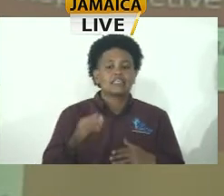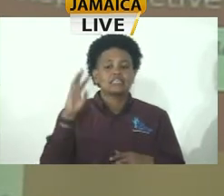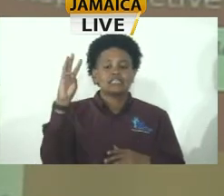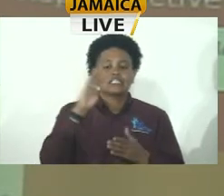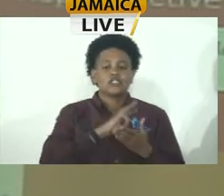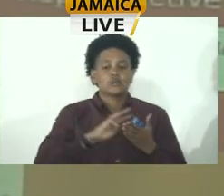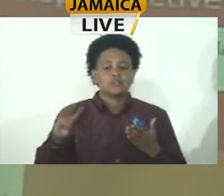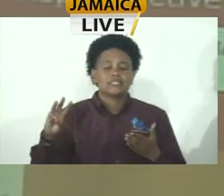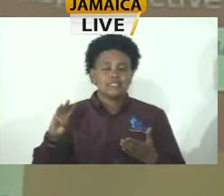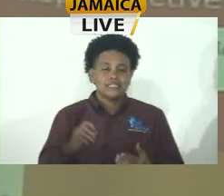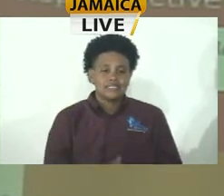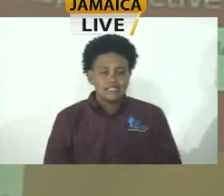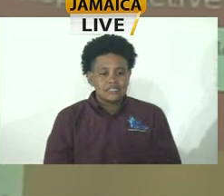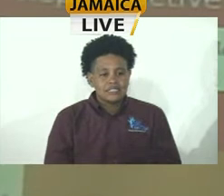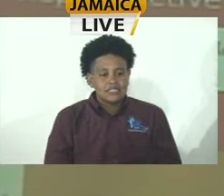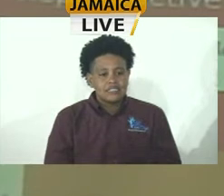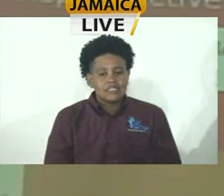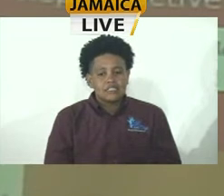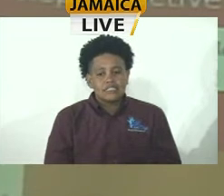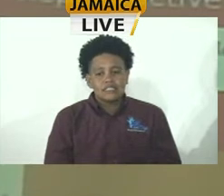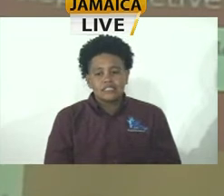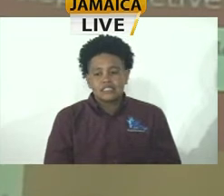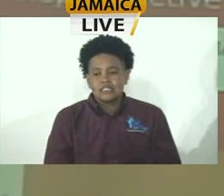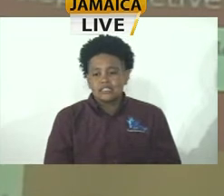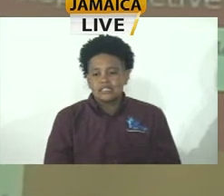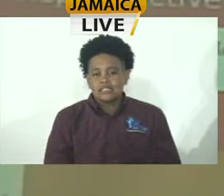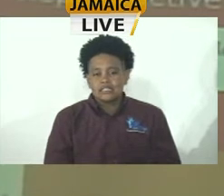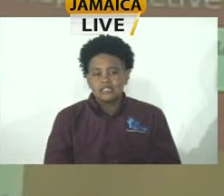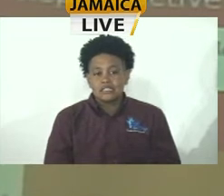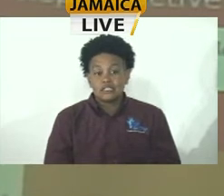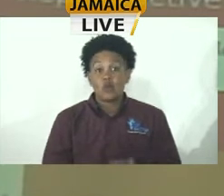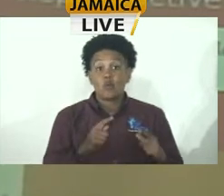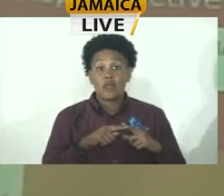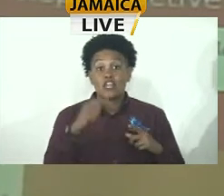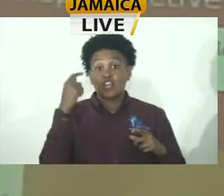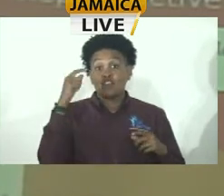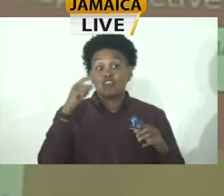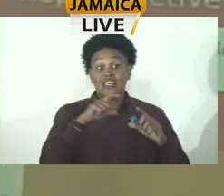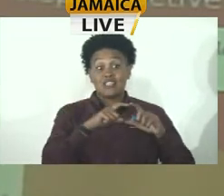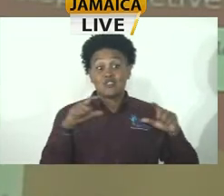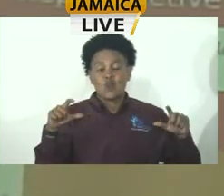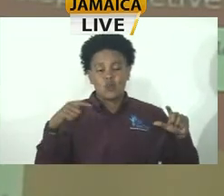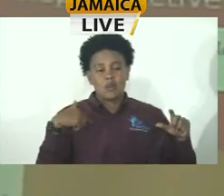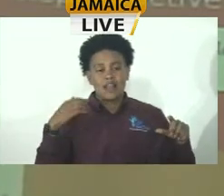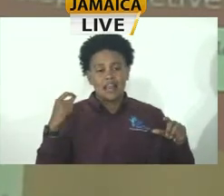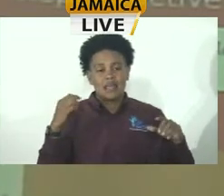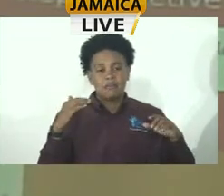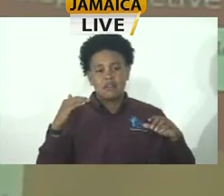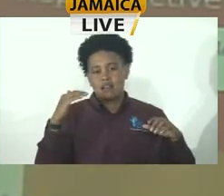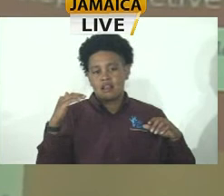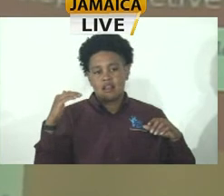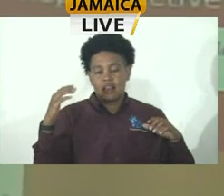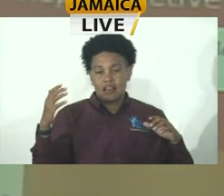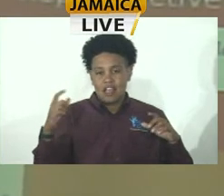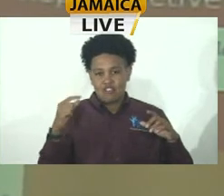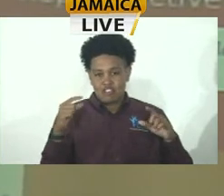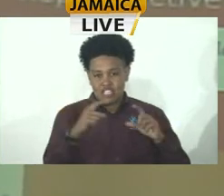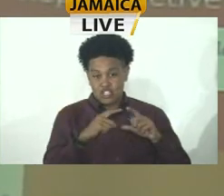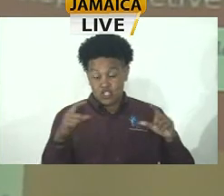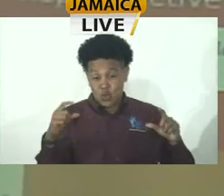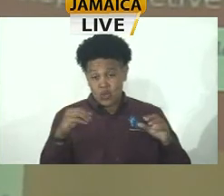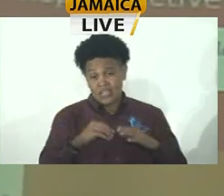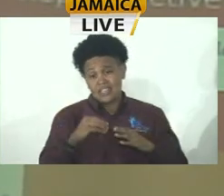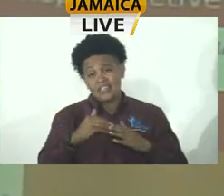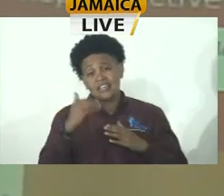weeks so once we are within this green zone which we are not quite we're just hovering there we are expecting that within the